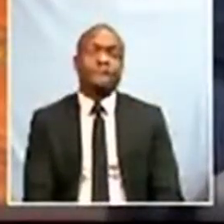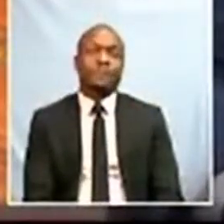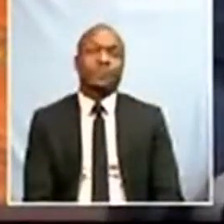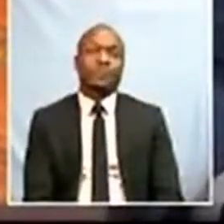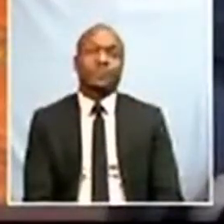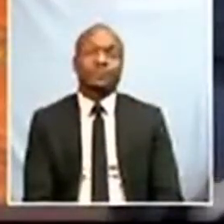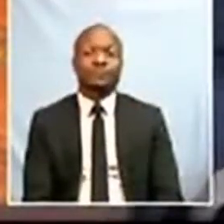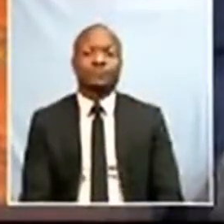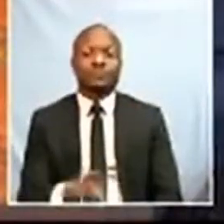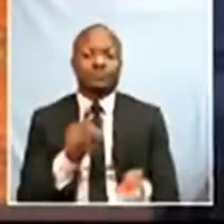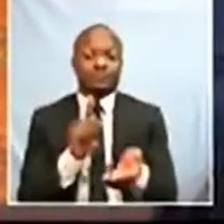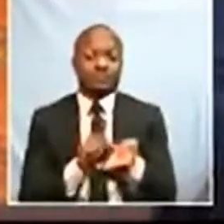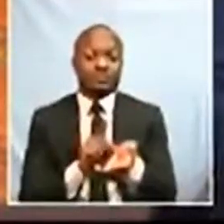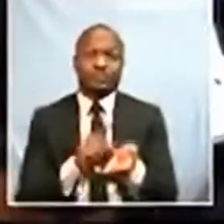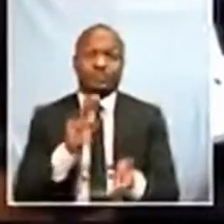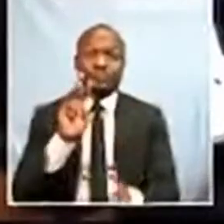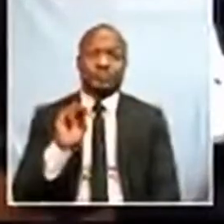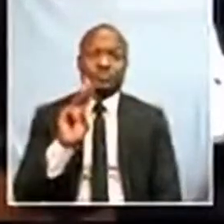Yes, Dr. Manz.